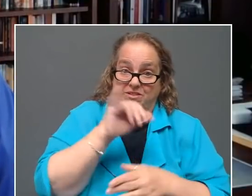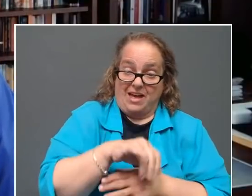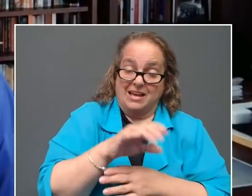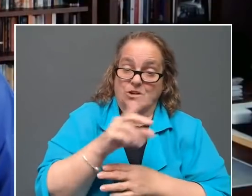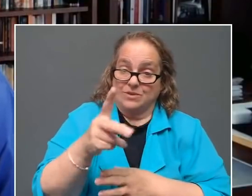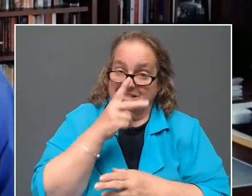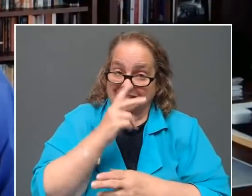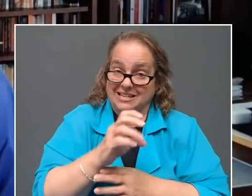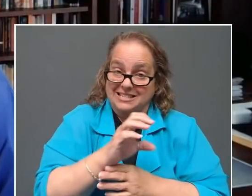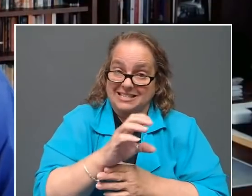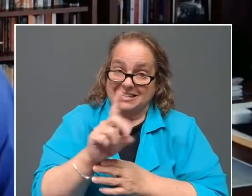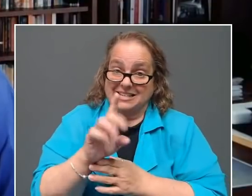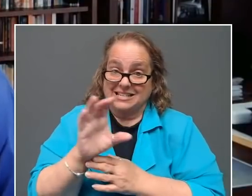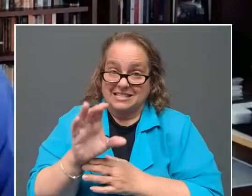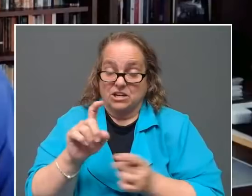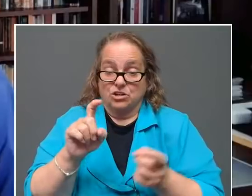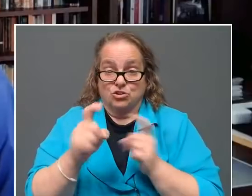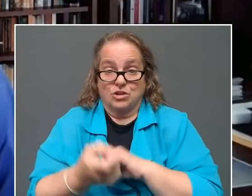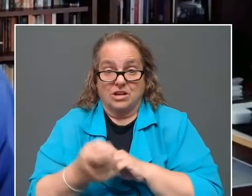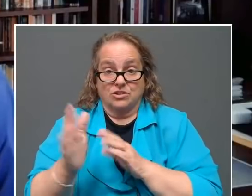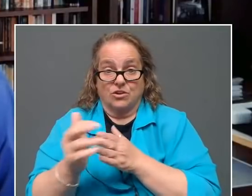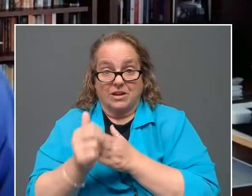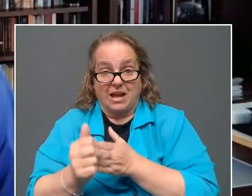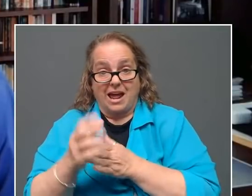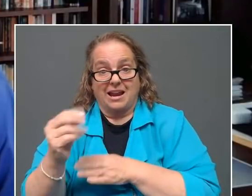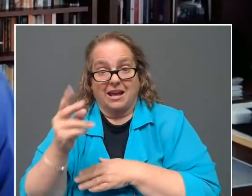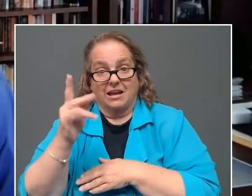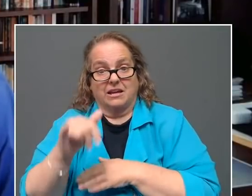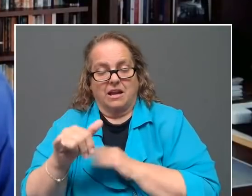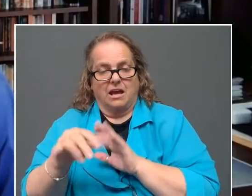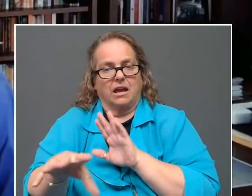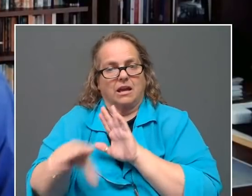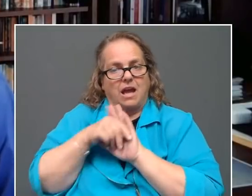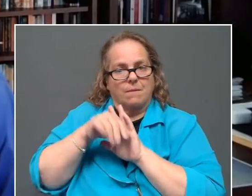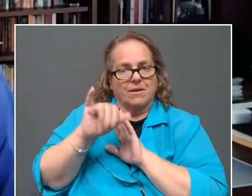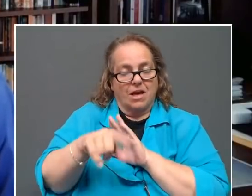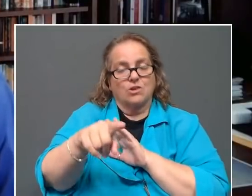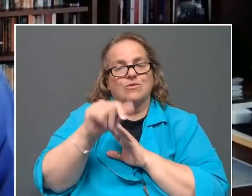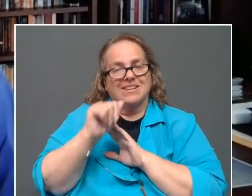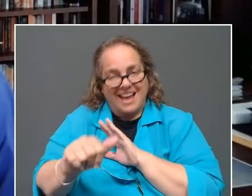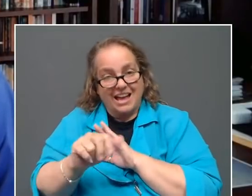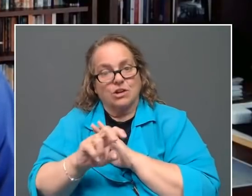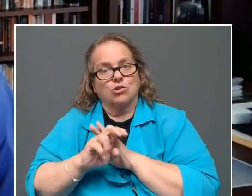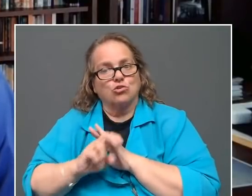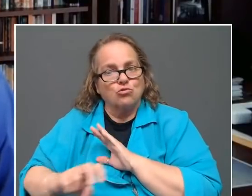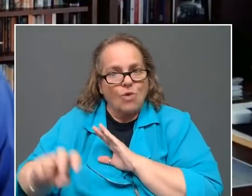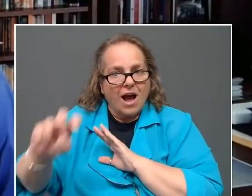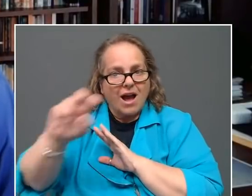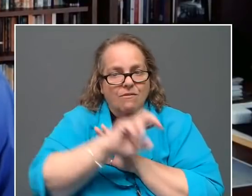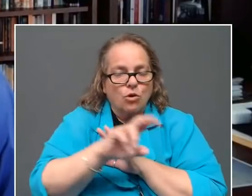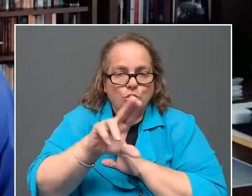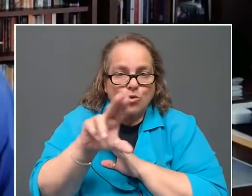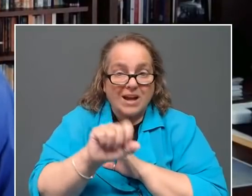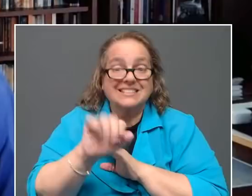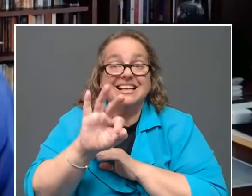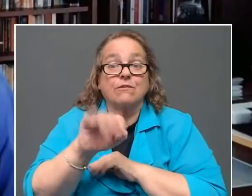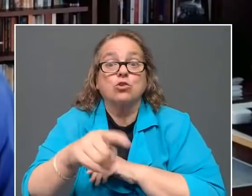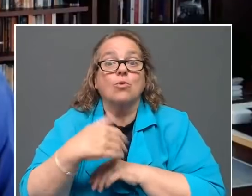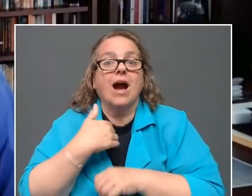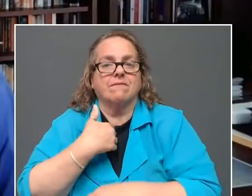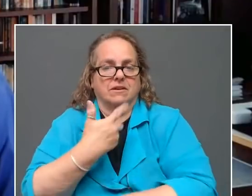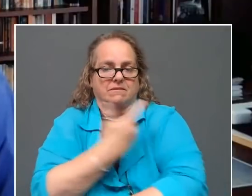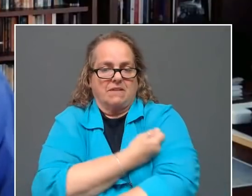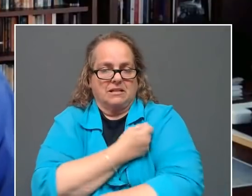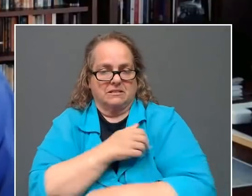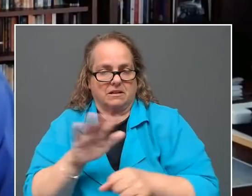Kentucky mirroring that, now you can travel throughout the United States if you're fully vaccinated and do so with a